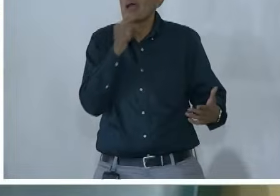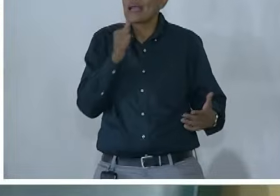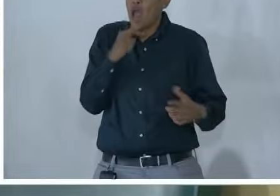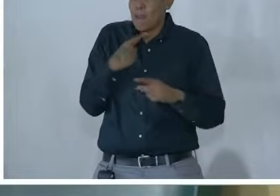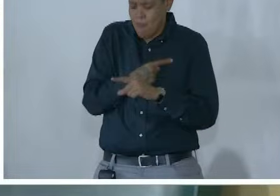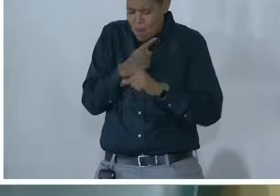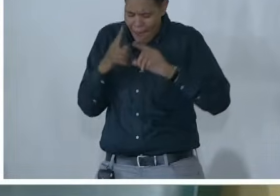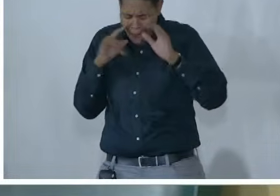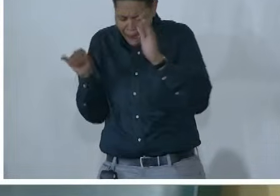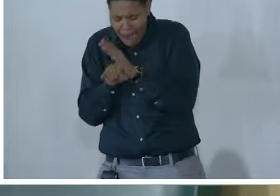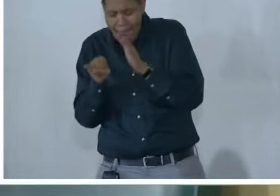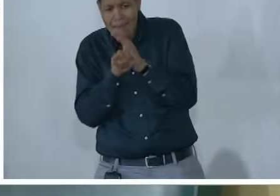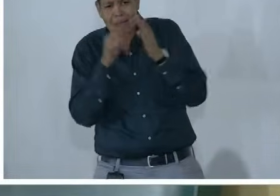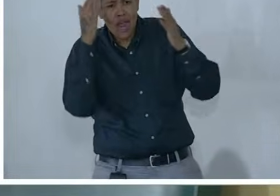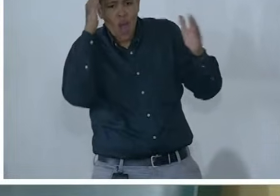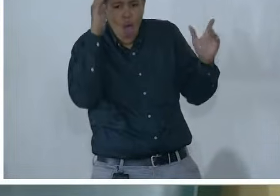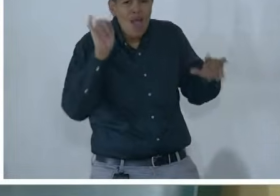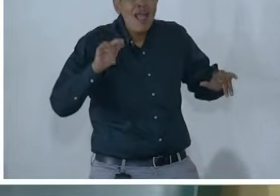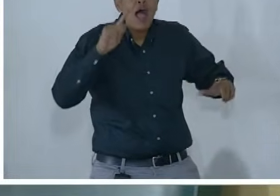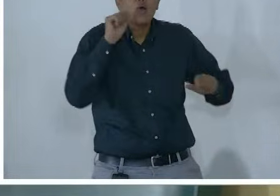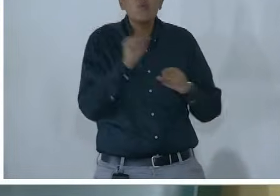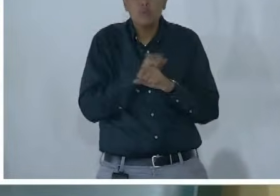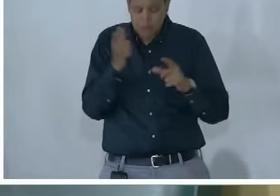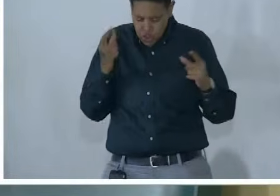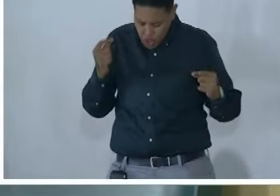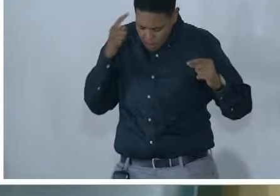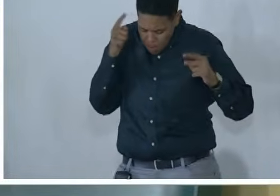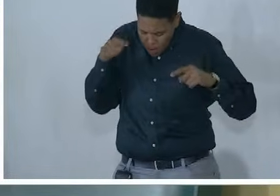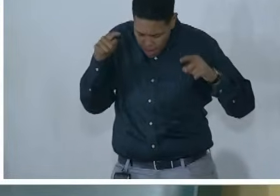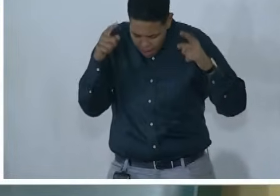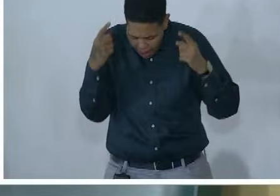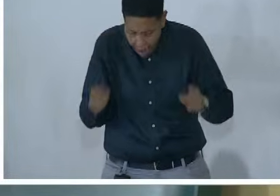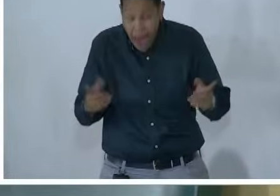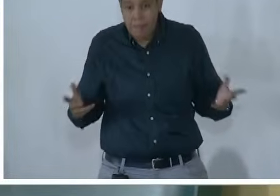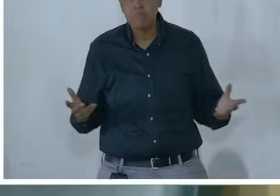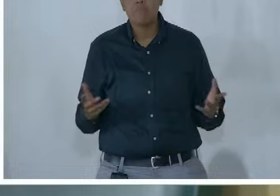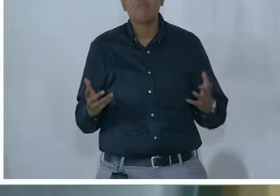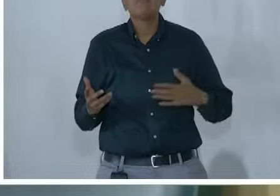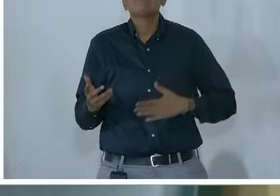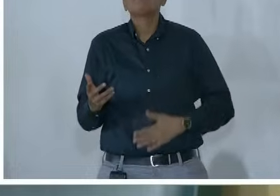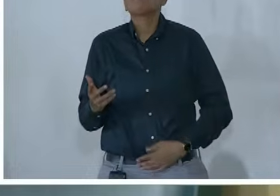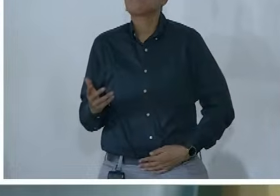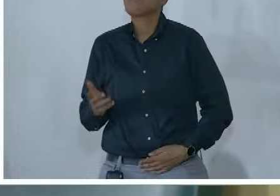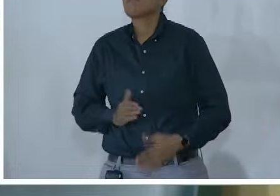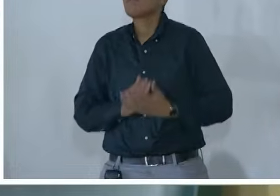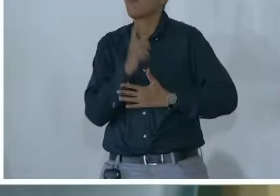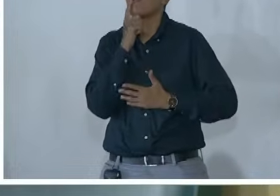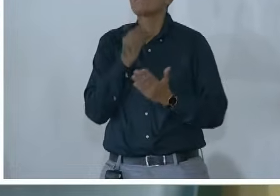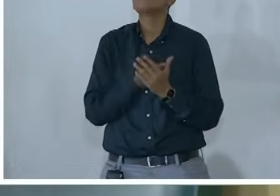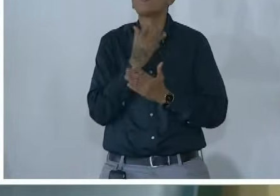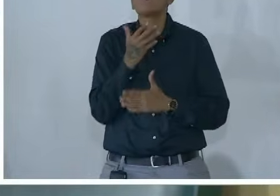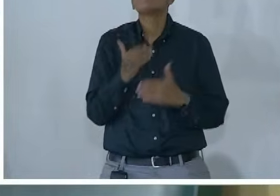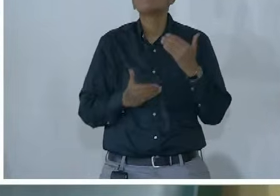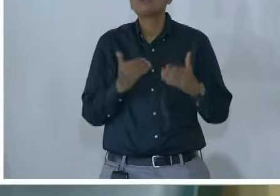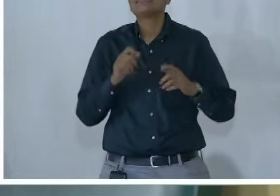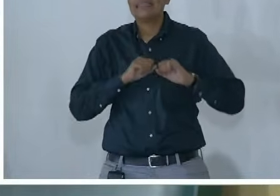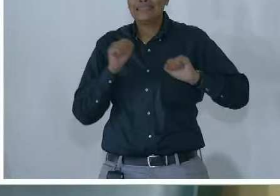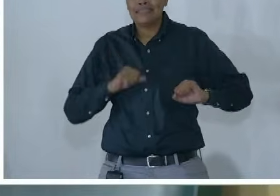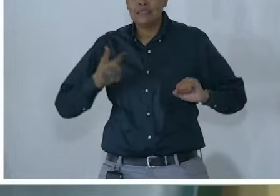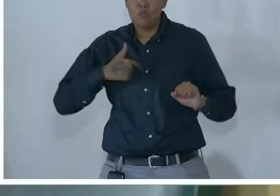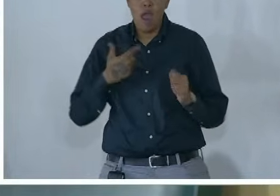properly identified, because that will be done for them through the procurement system that we